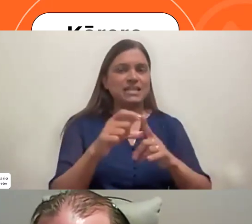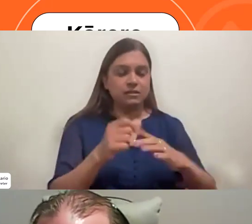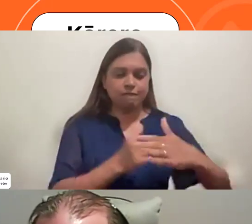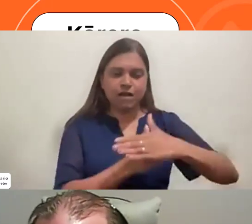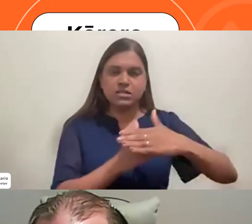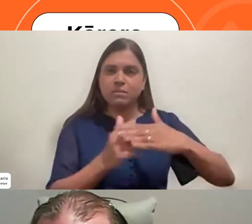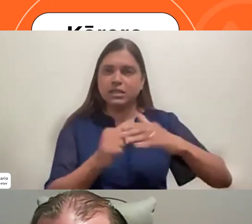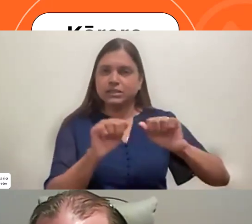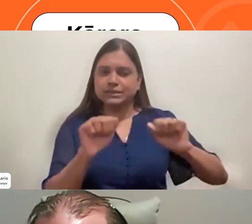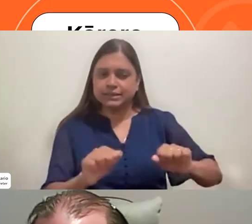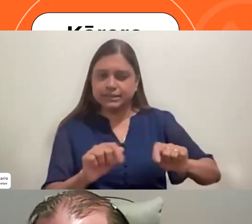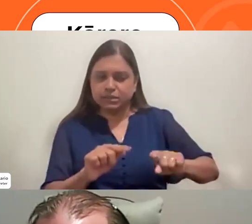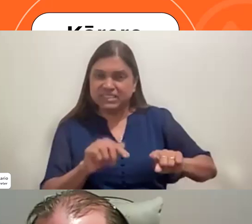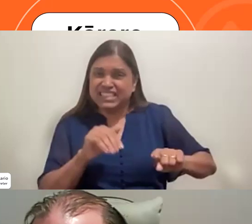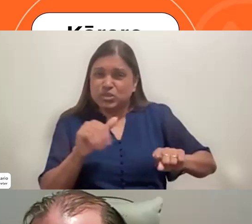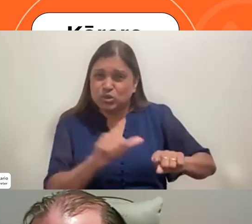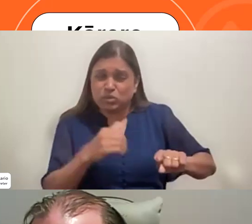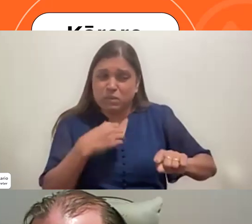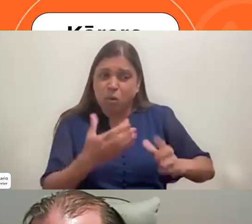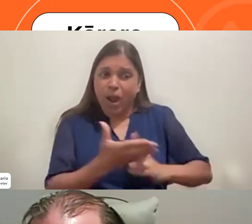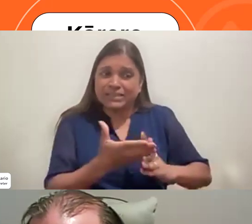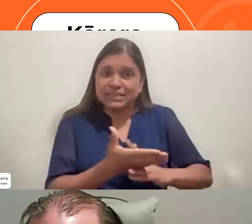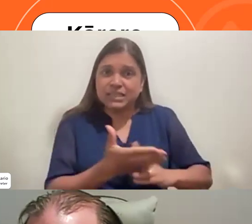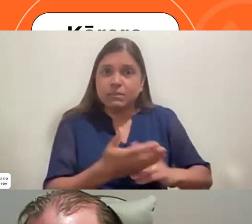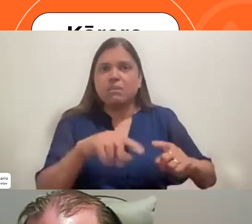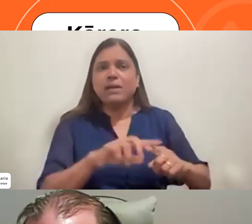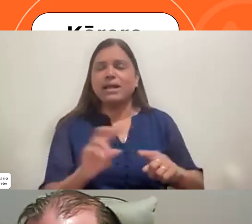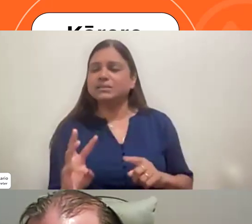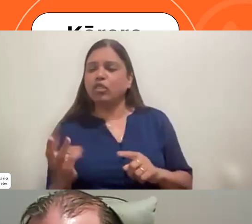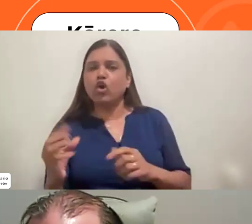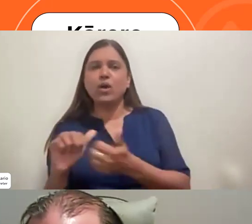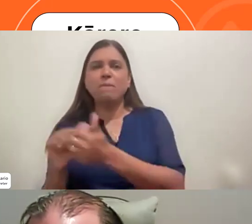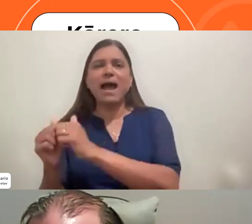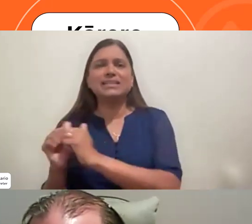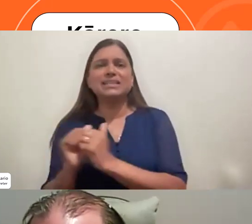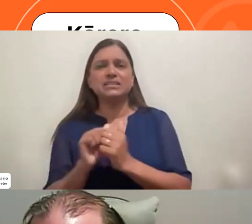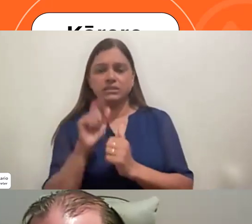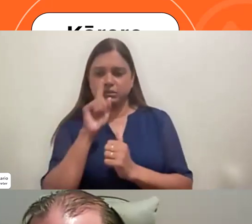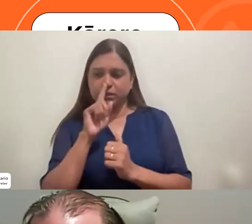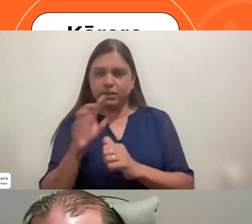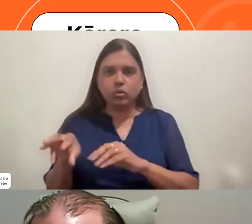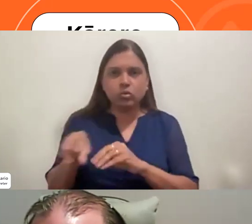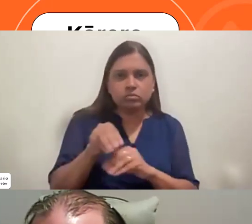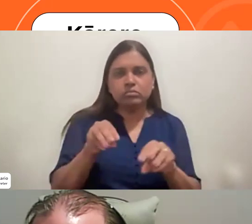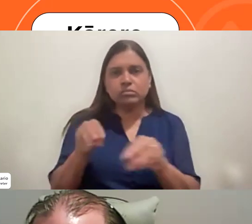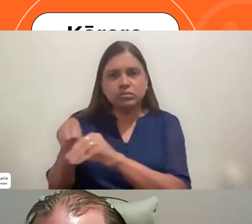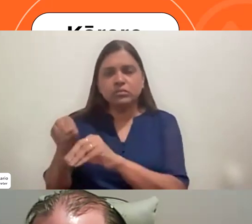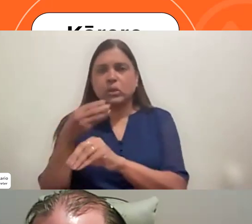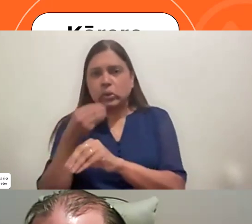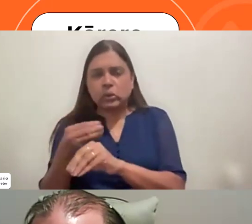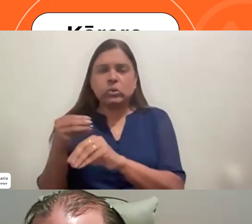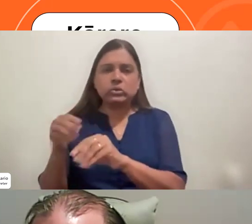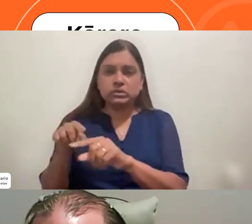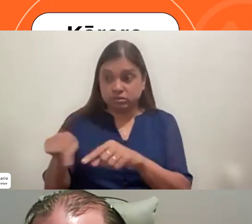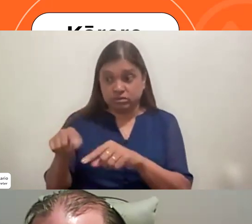but also those partners that we work with and those third parties that touch into our platforms to also drive that